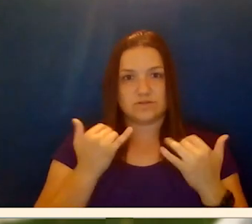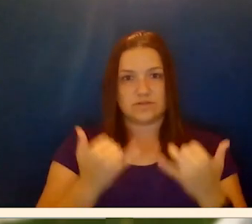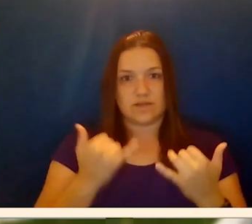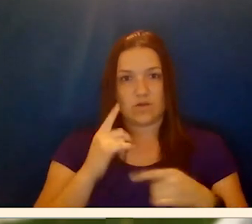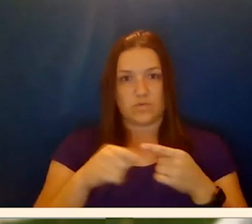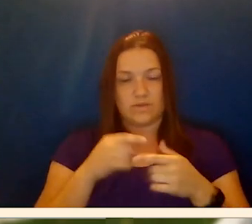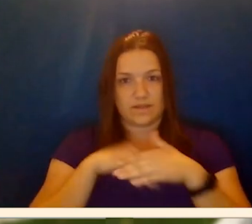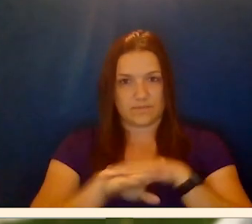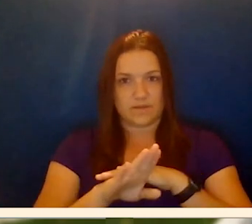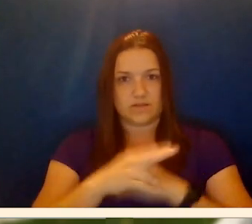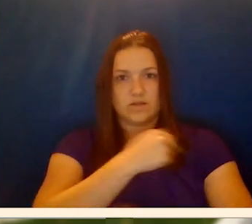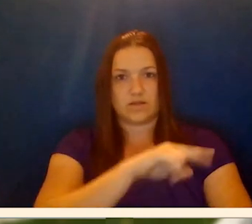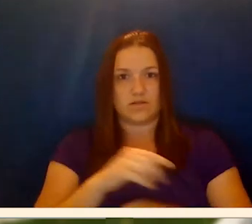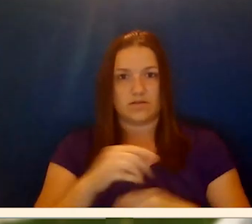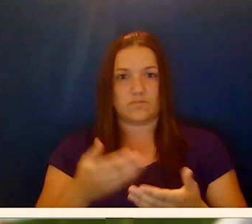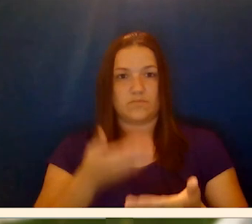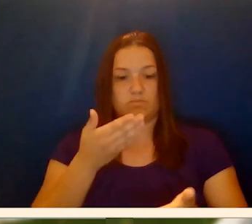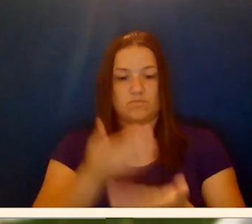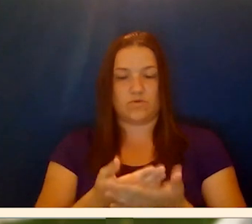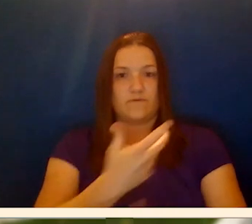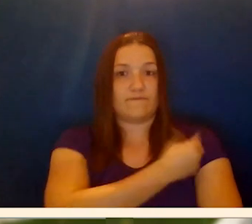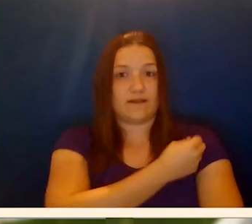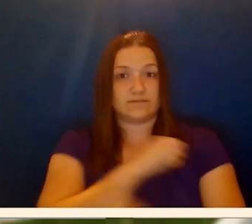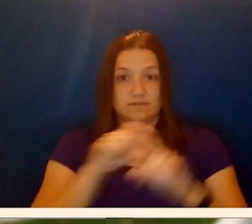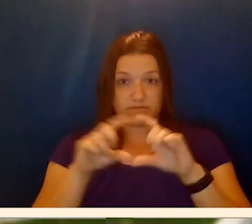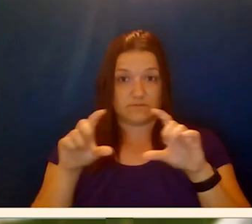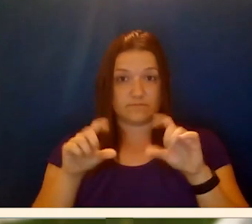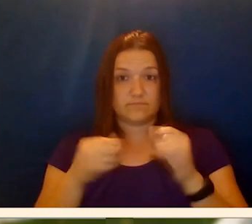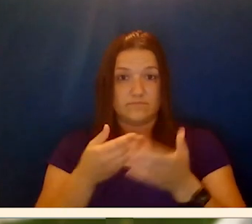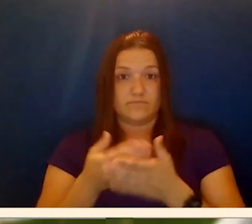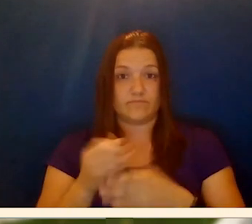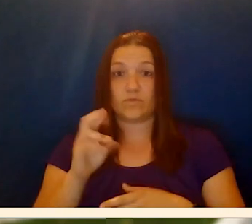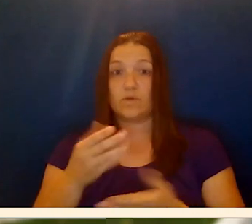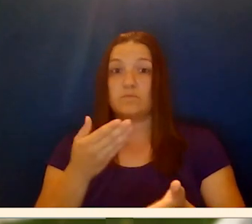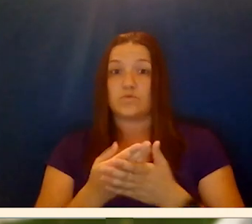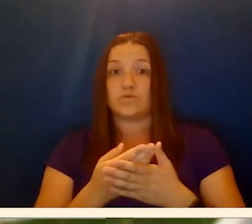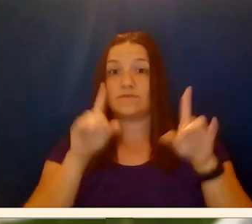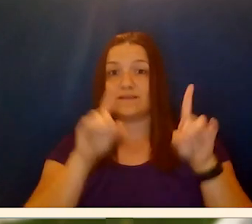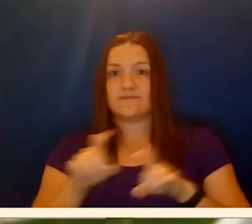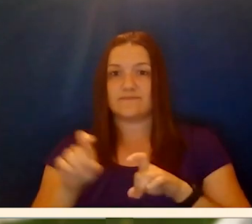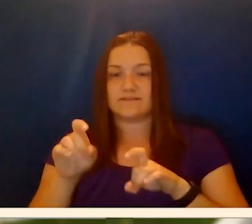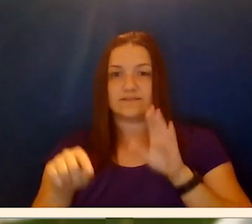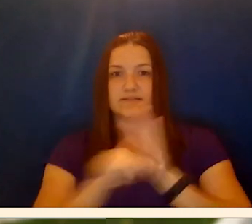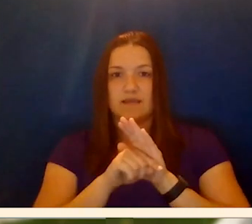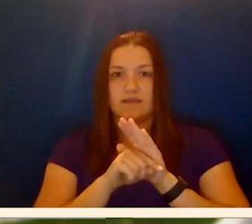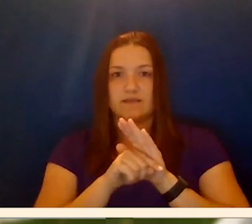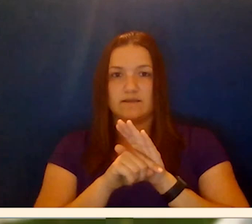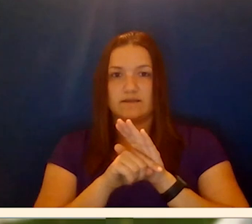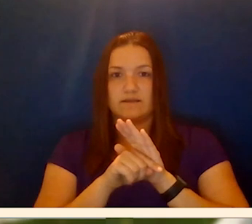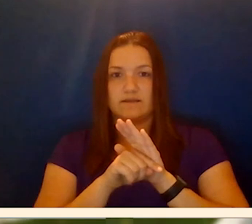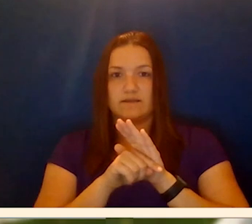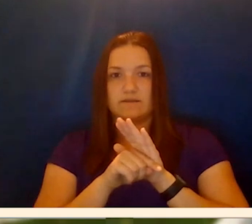of vaccination or proof that they've tested negative for COVID within the last 72 hours. That went into effect